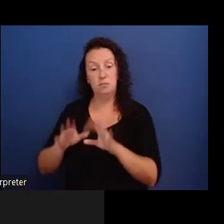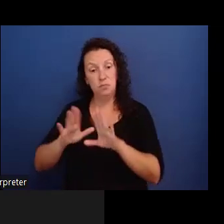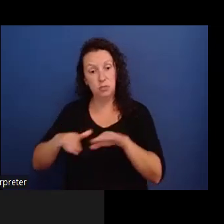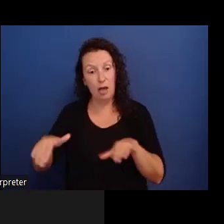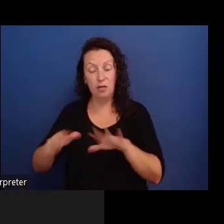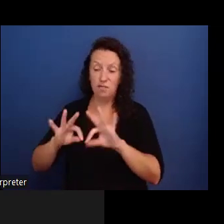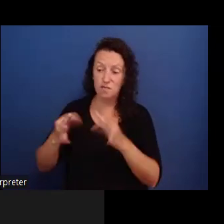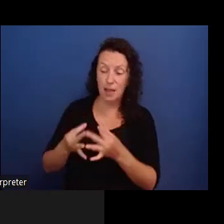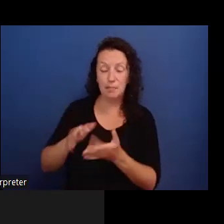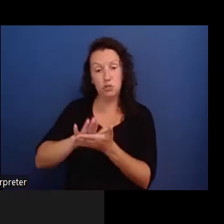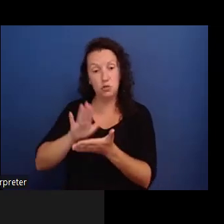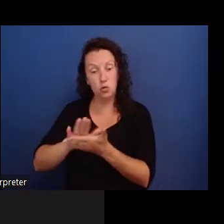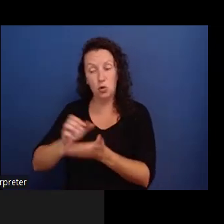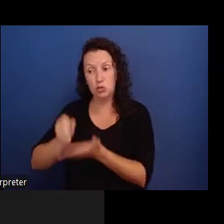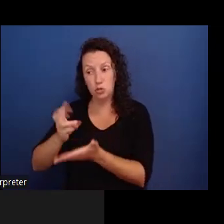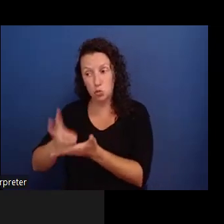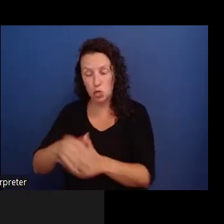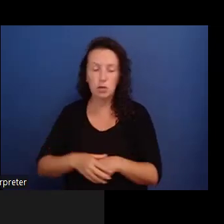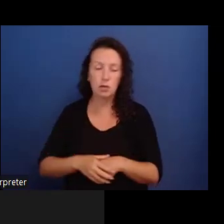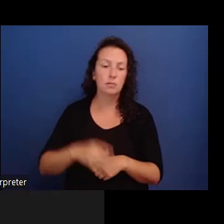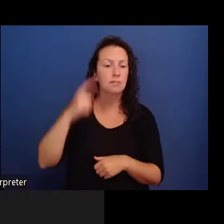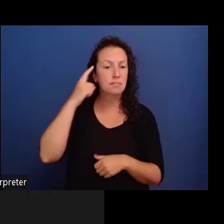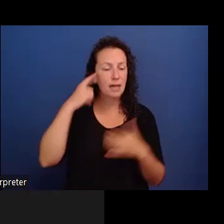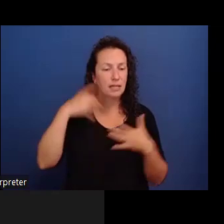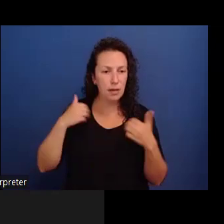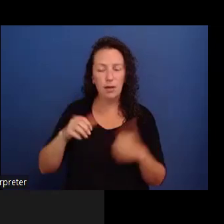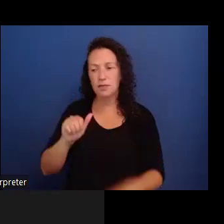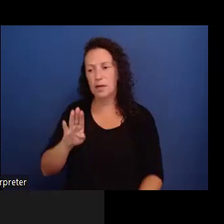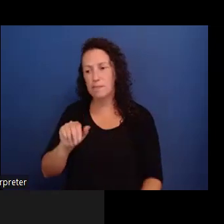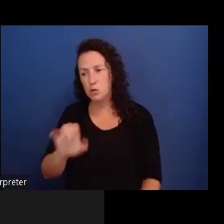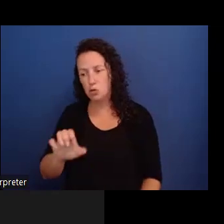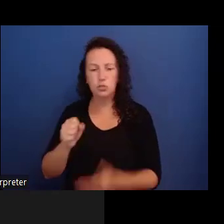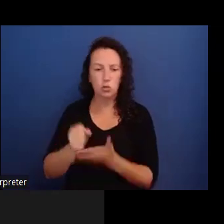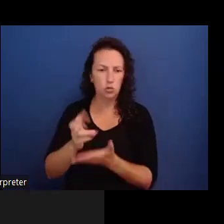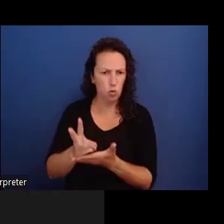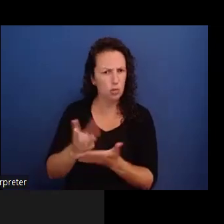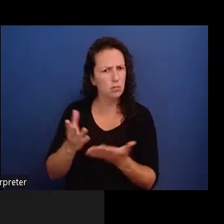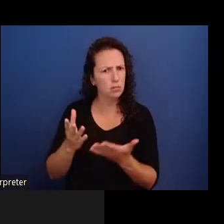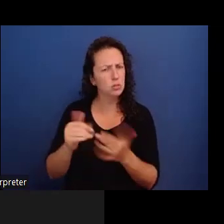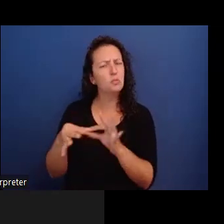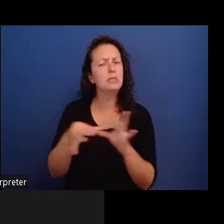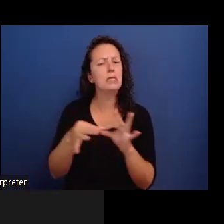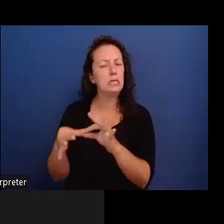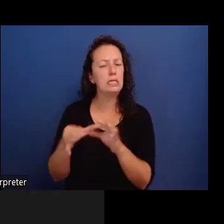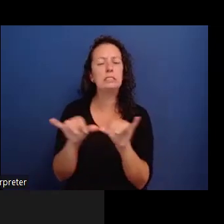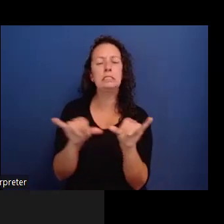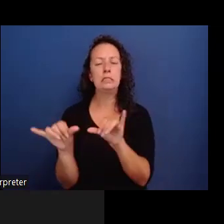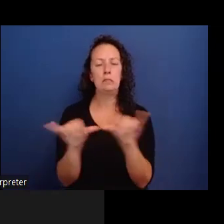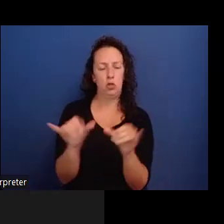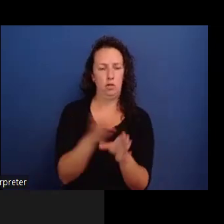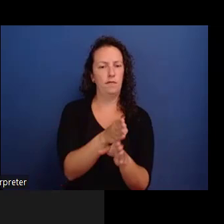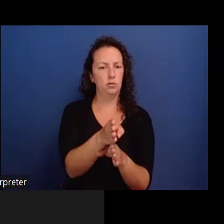into mental health and substance abuse social worker. So there's other ones you can look that are very similar. So I think,